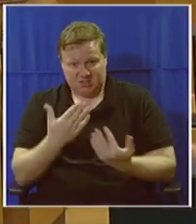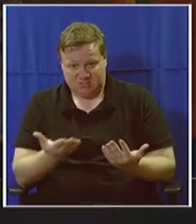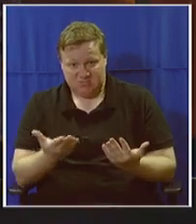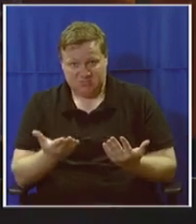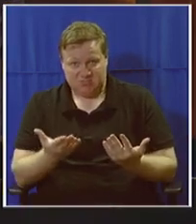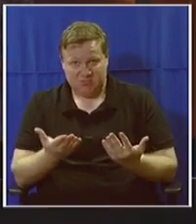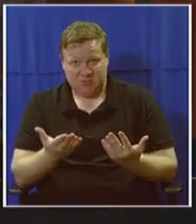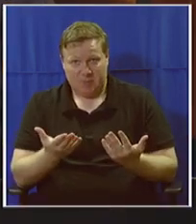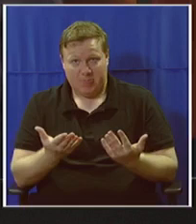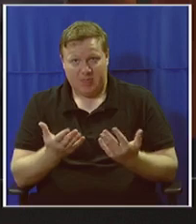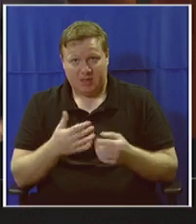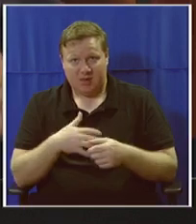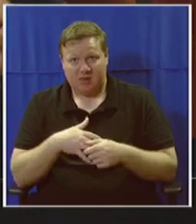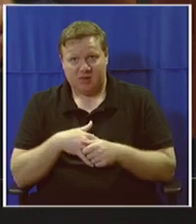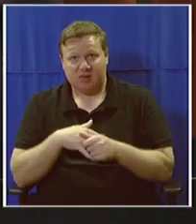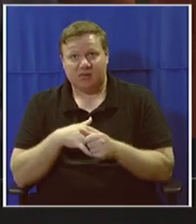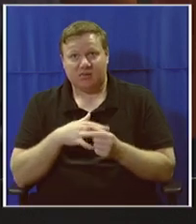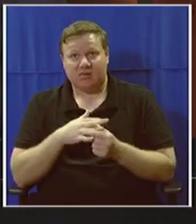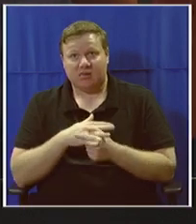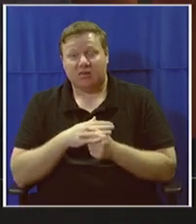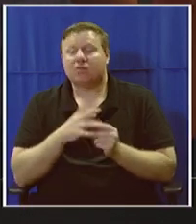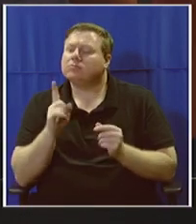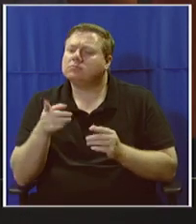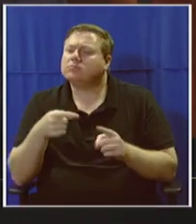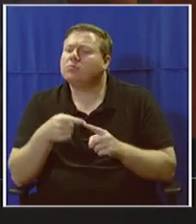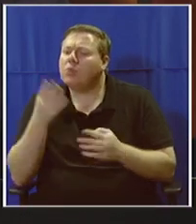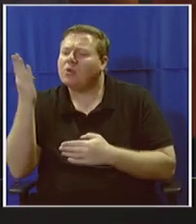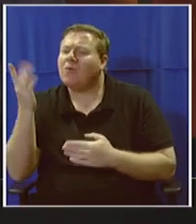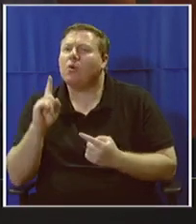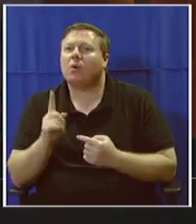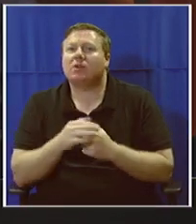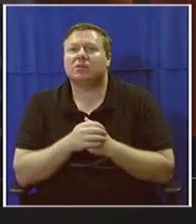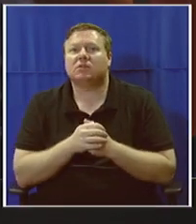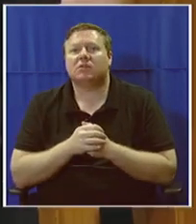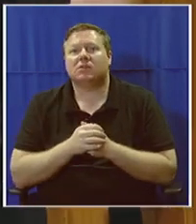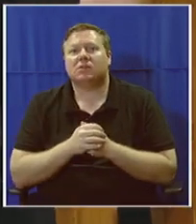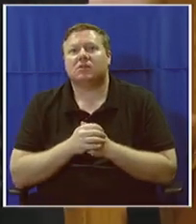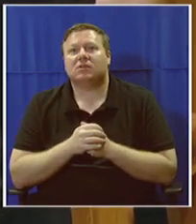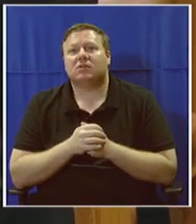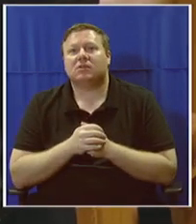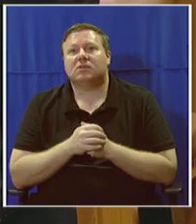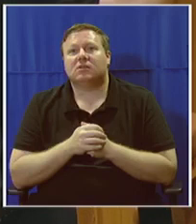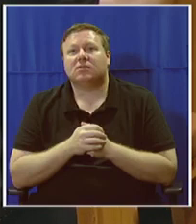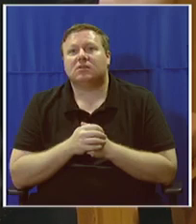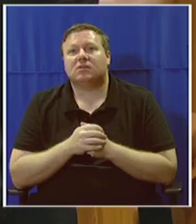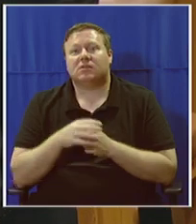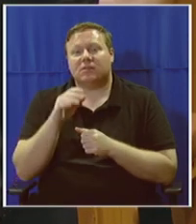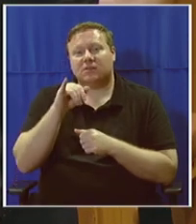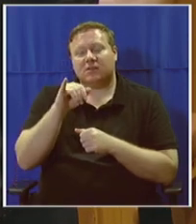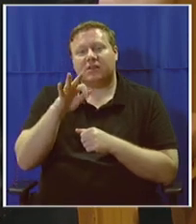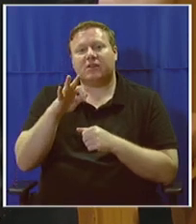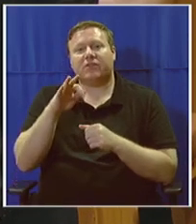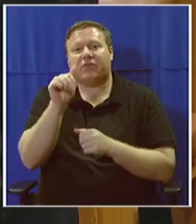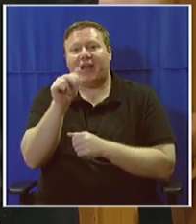Can I take point advice of on order? That? What's your point of order, honourable member? If the ANC was sleeping, that motion